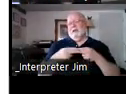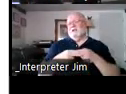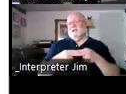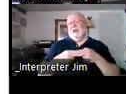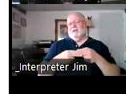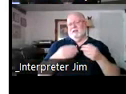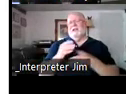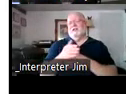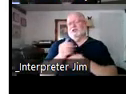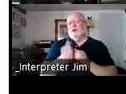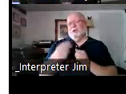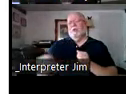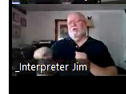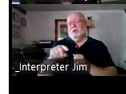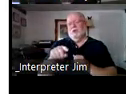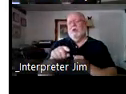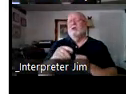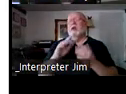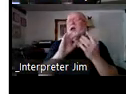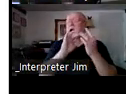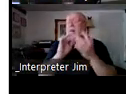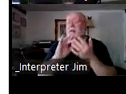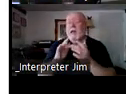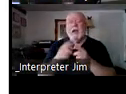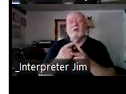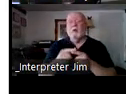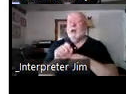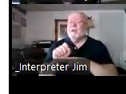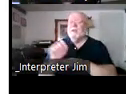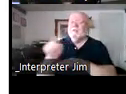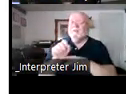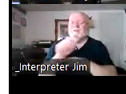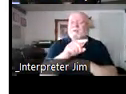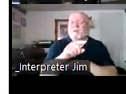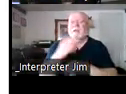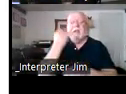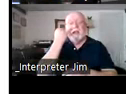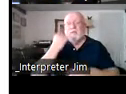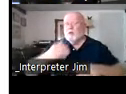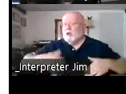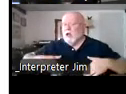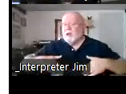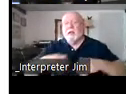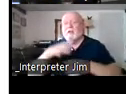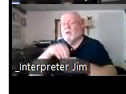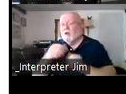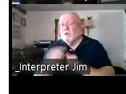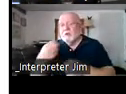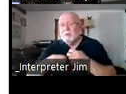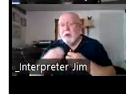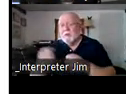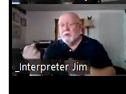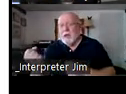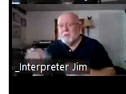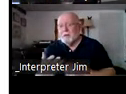well. And they are screening instruments, if you're not already doing problem gambling work, that you can use to try to assess problem gambling in